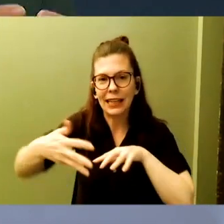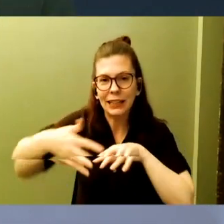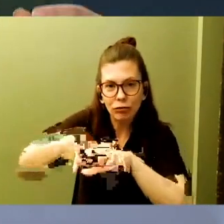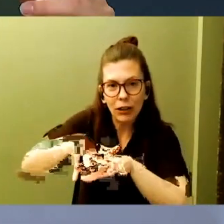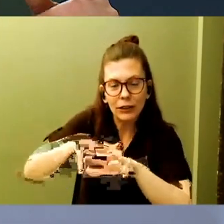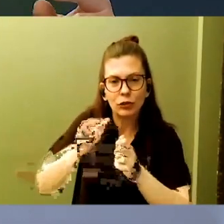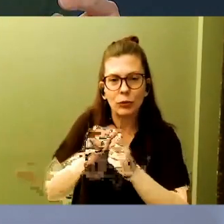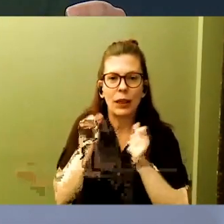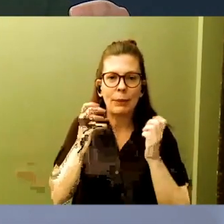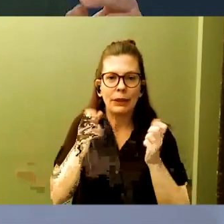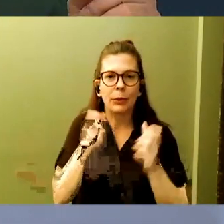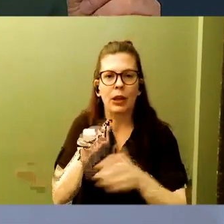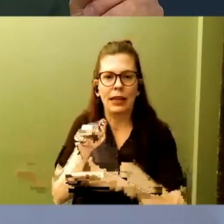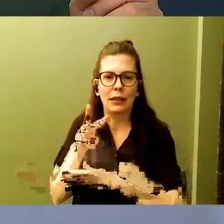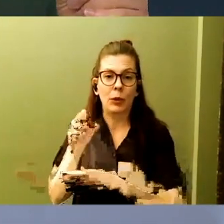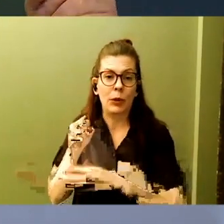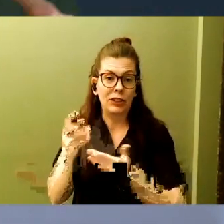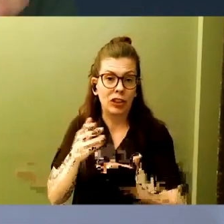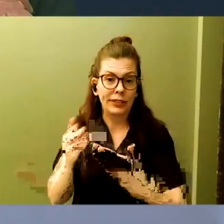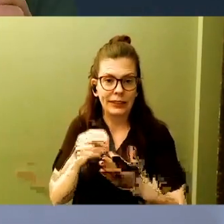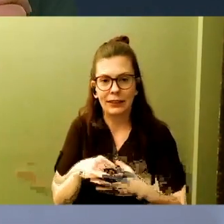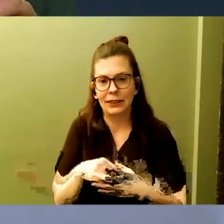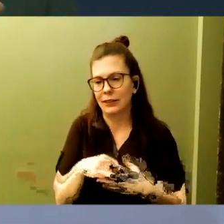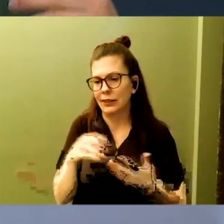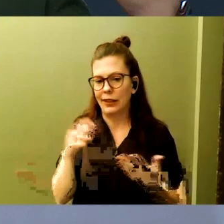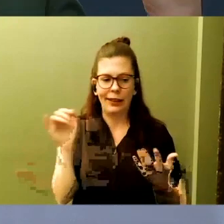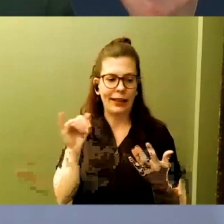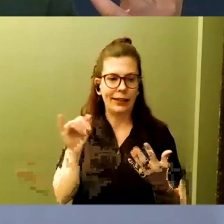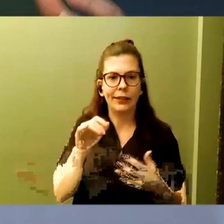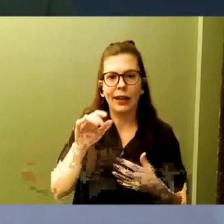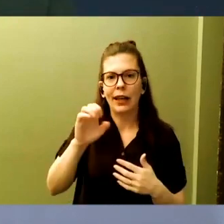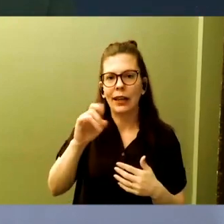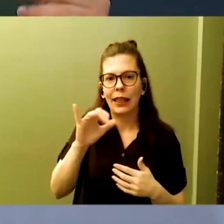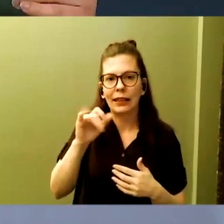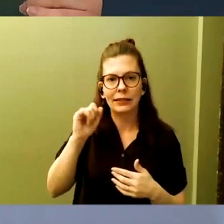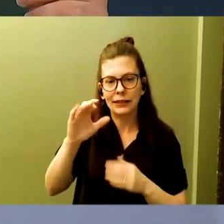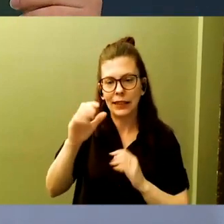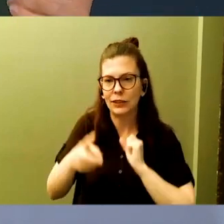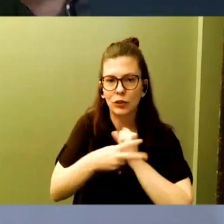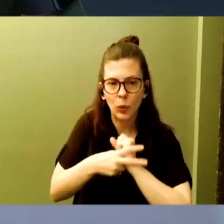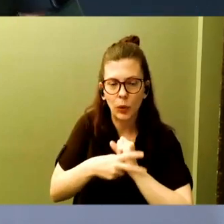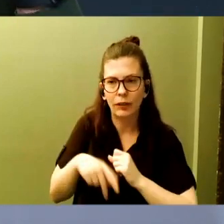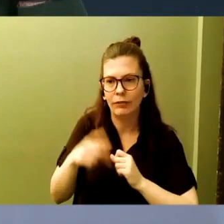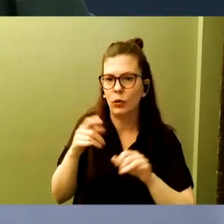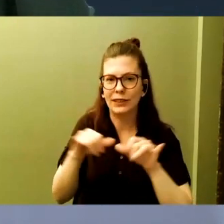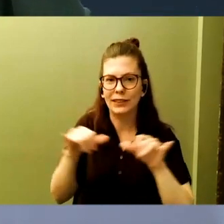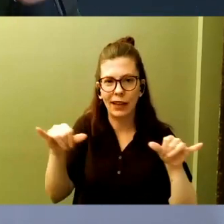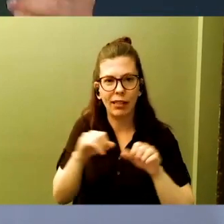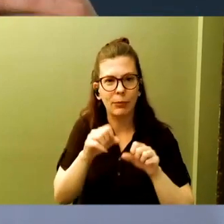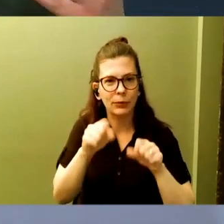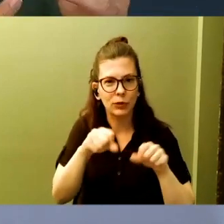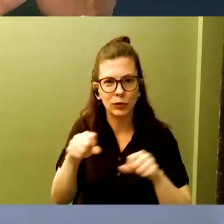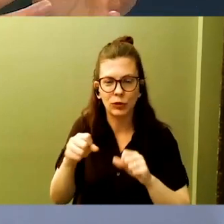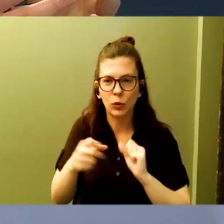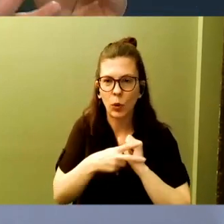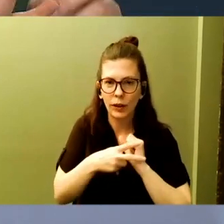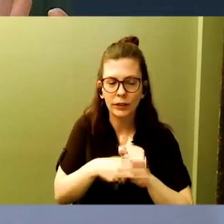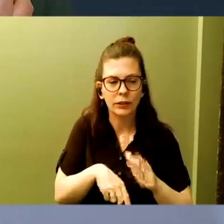AWS services like Elastic Block Store for scalable storage, like identity and